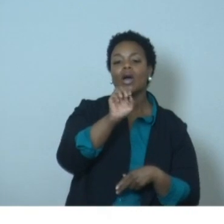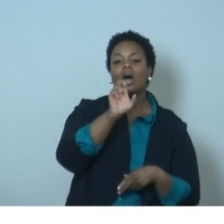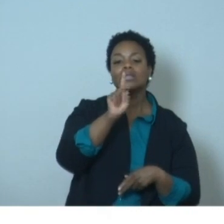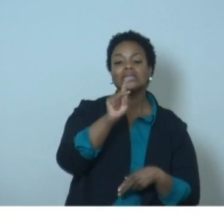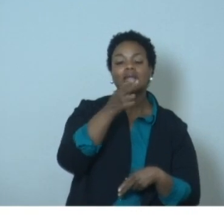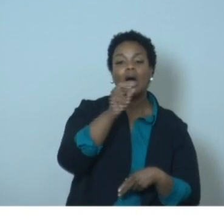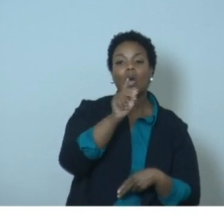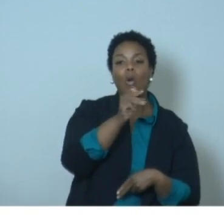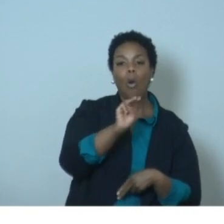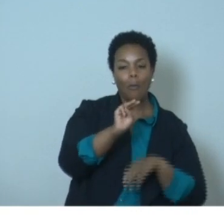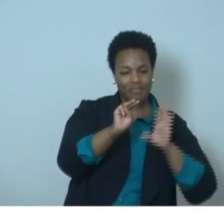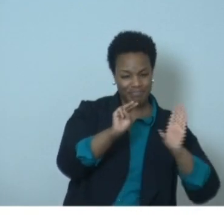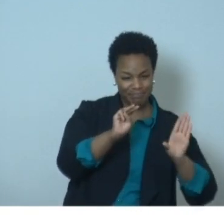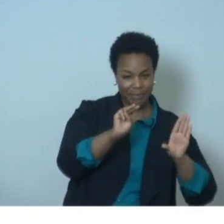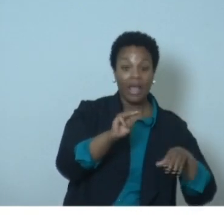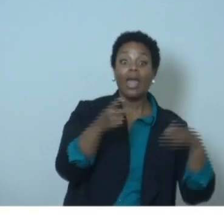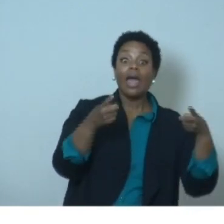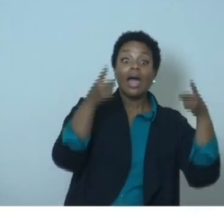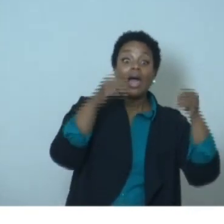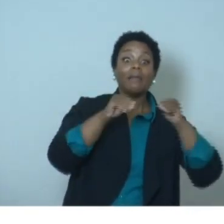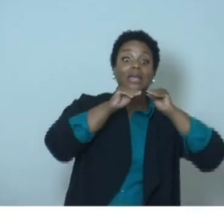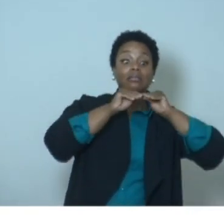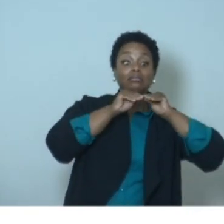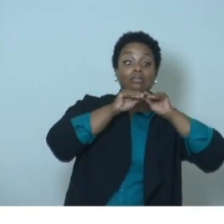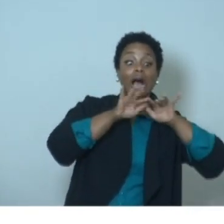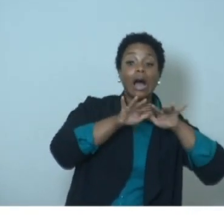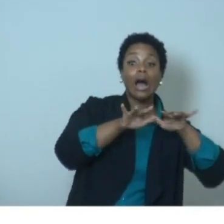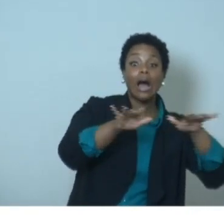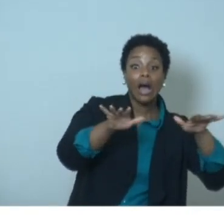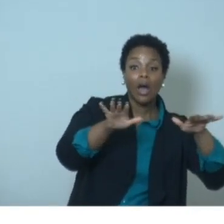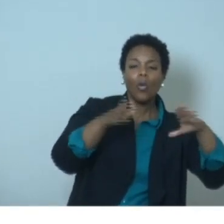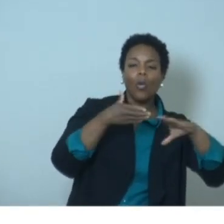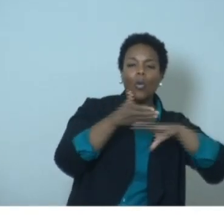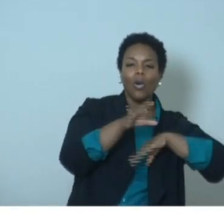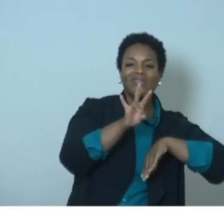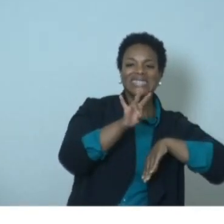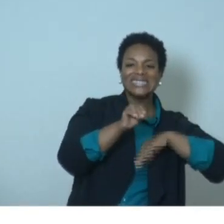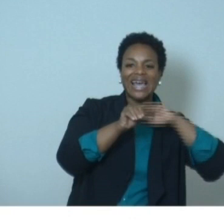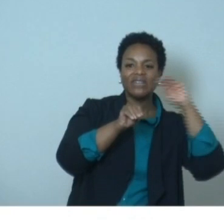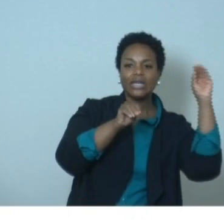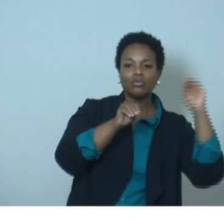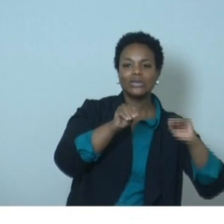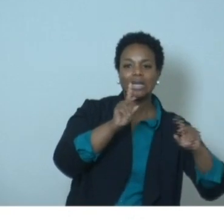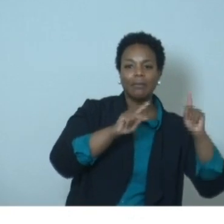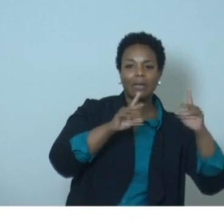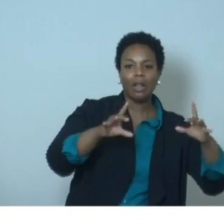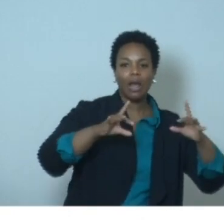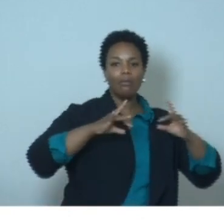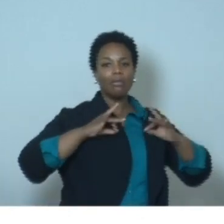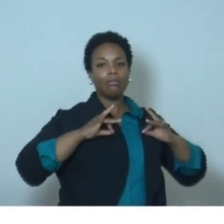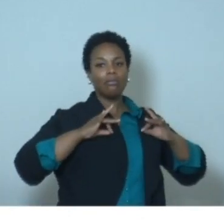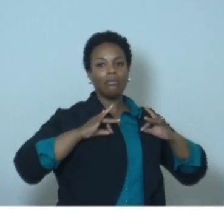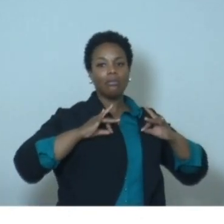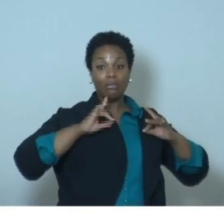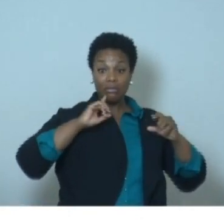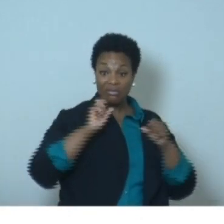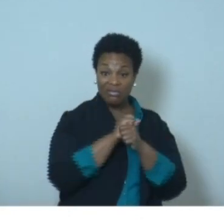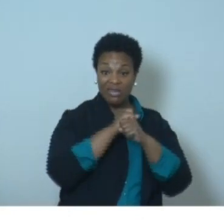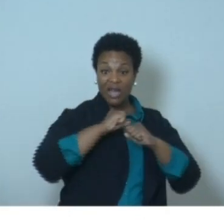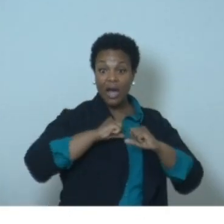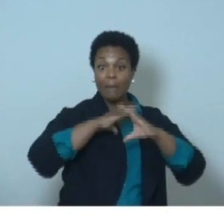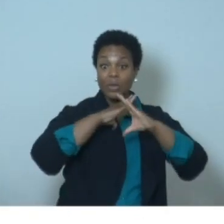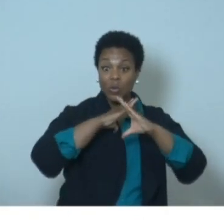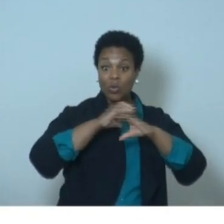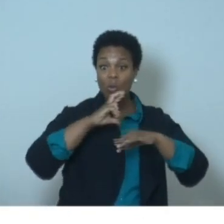being infected. And we don't even know if that means you have immunity yet. We're still waiting for the science on that. So this is my